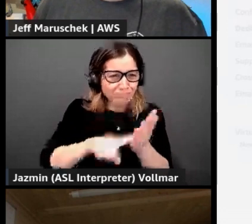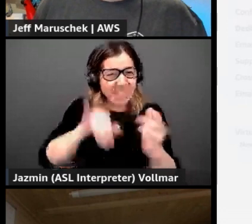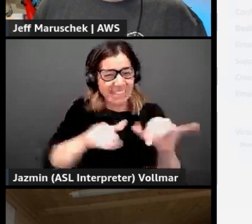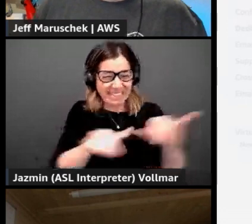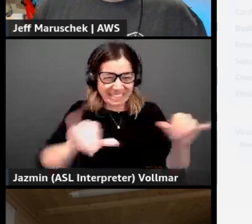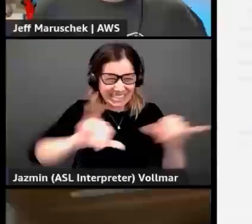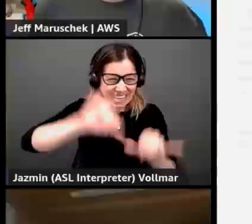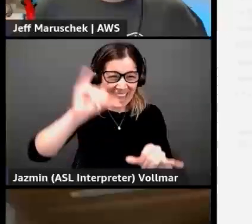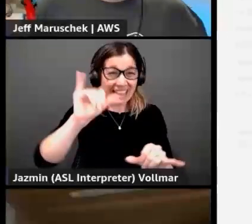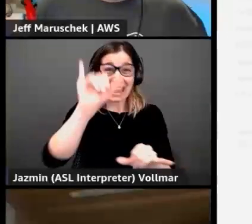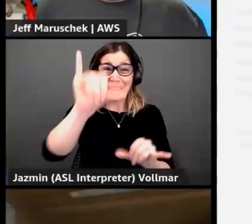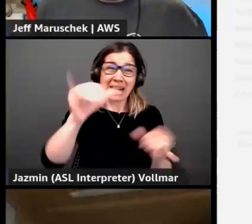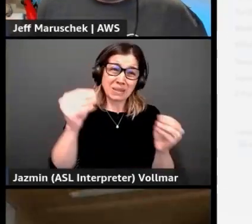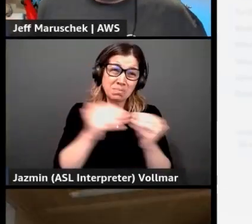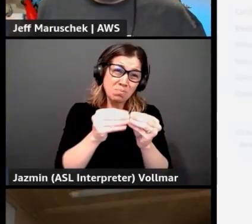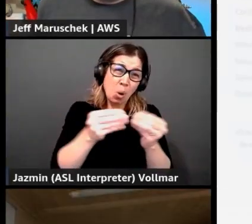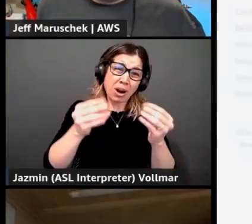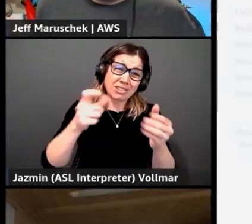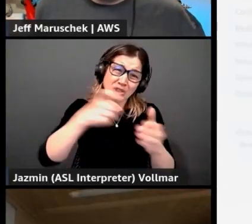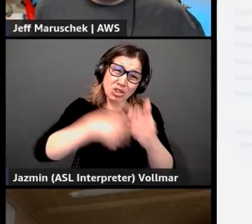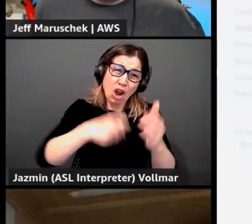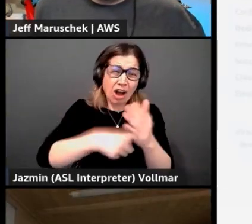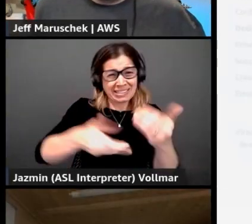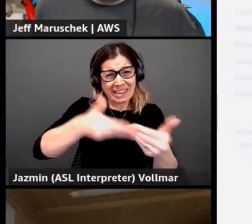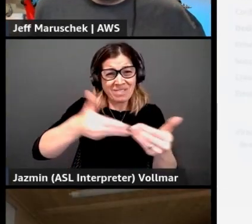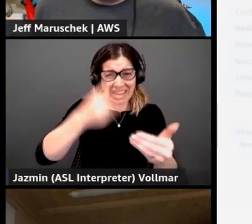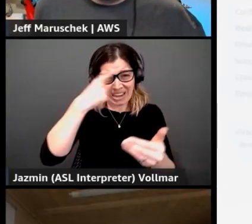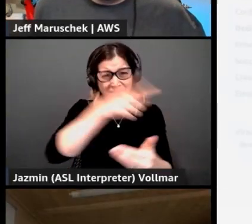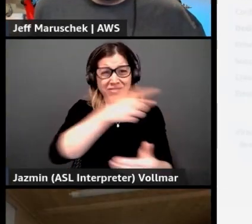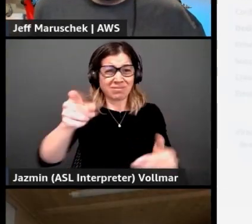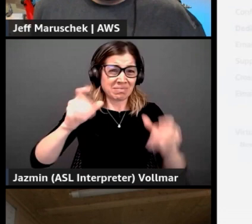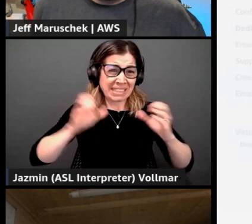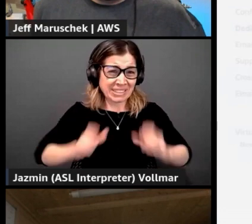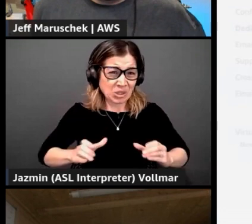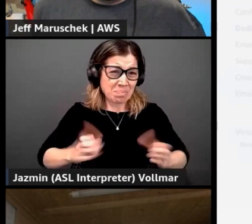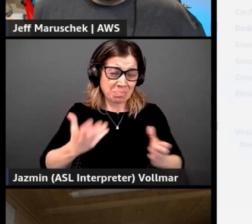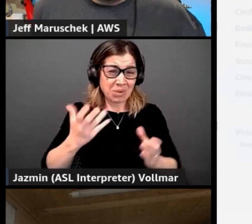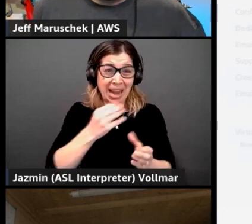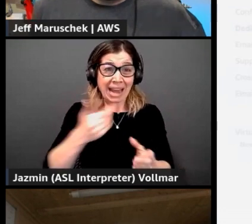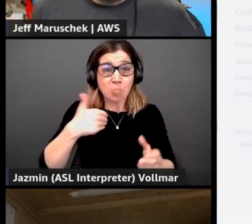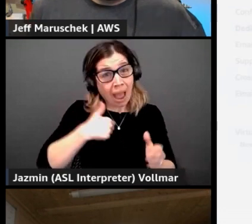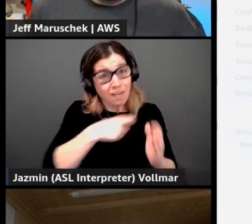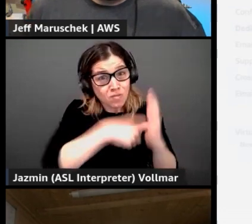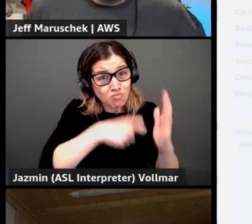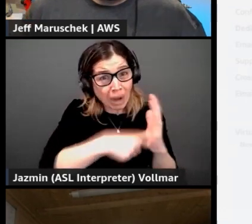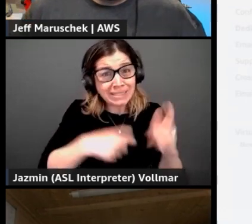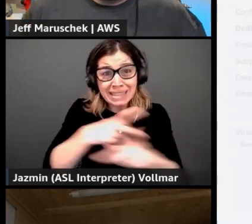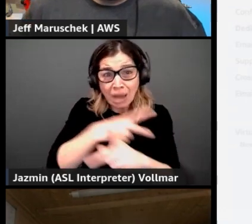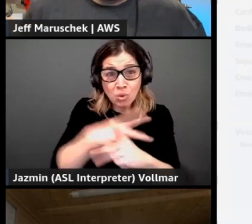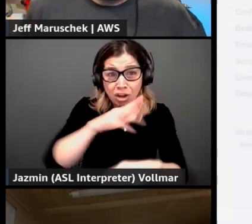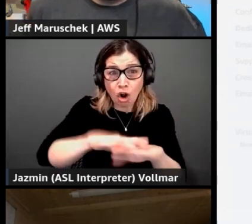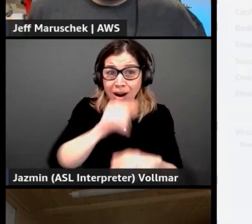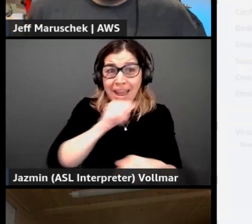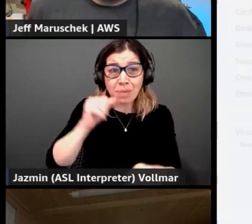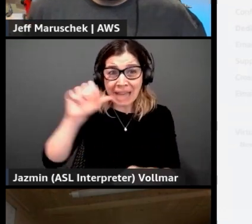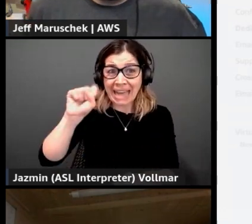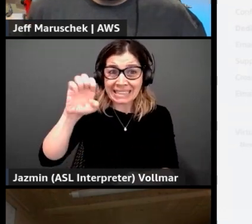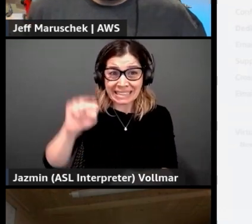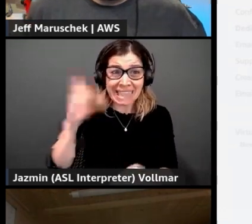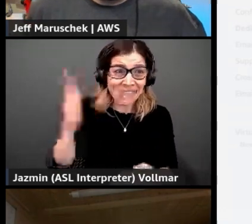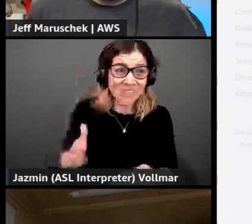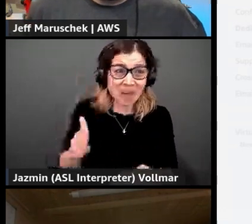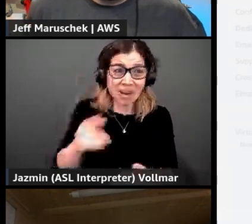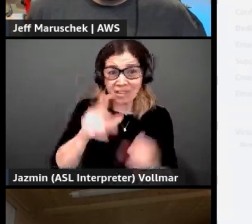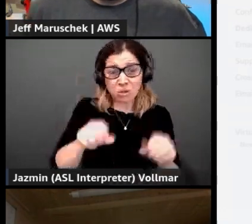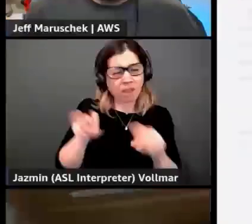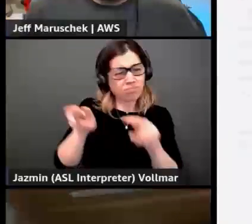cost convenient to use managed. So it's an interest, and we do have a pricing calculator again on the Amazon SES site that you can check